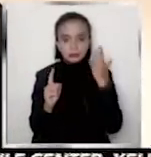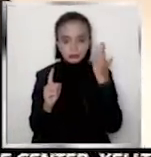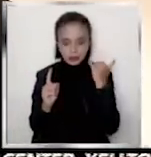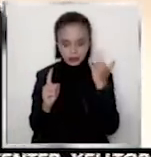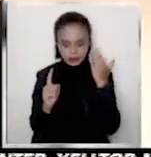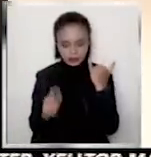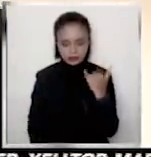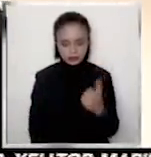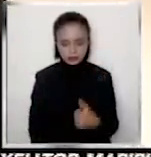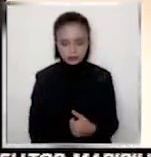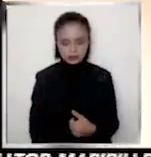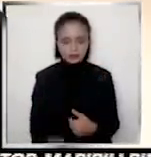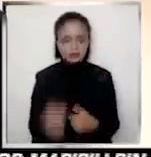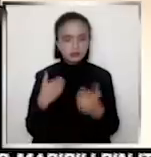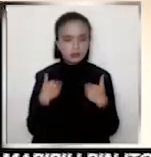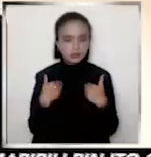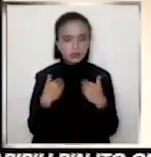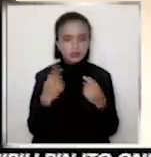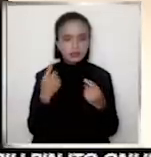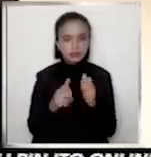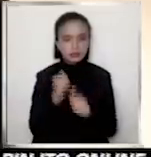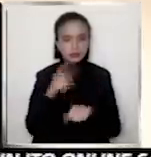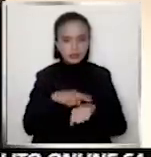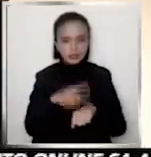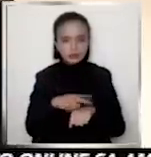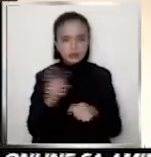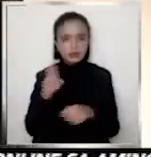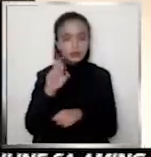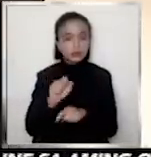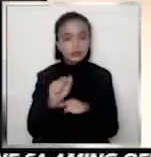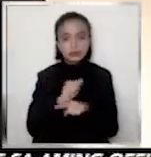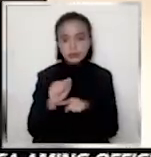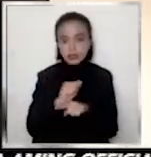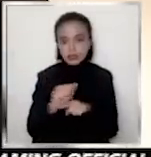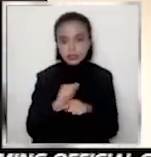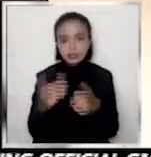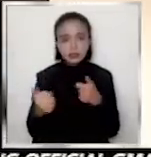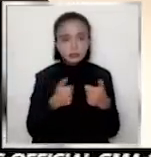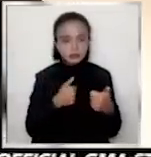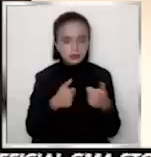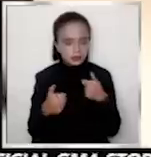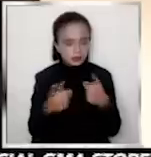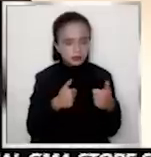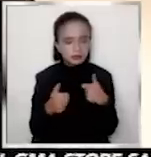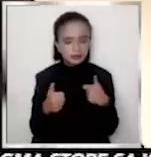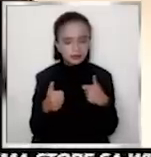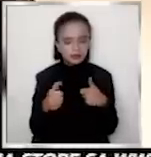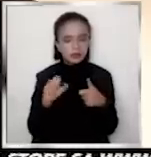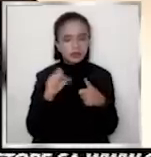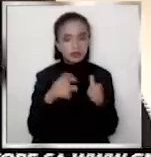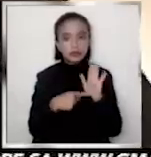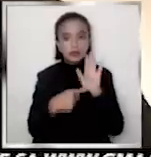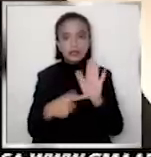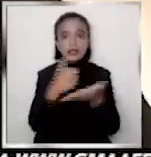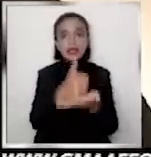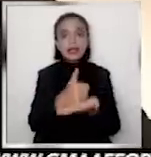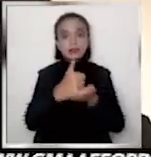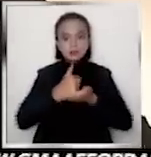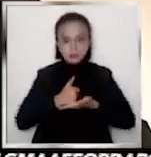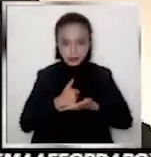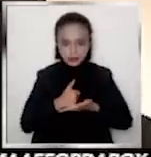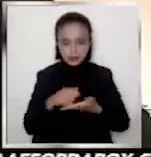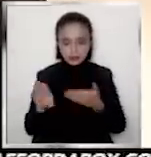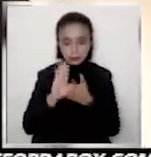of the time I'm always in the US or somewhere else for training and or competition. So this show actually helped me to be back here in the